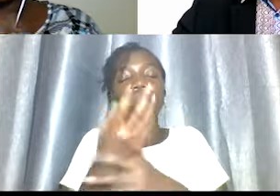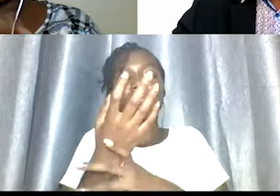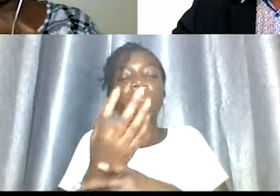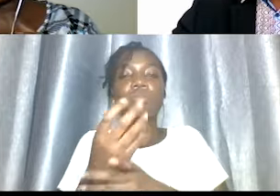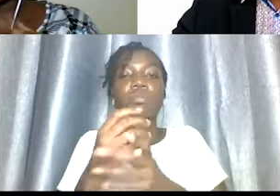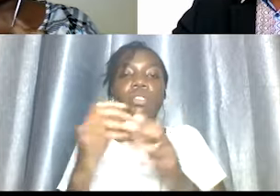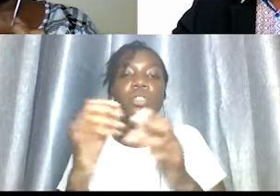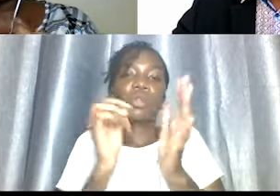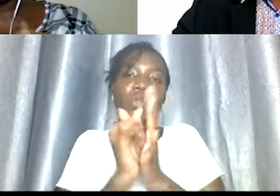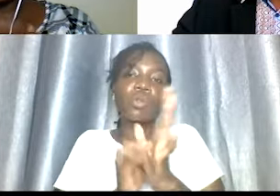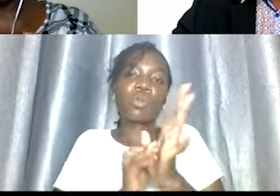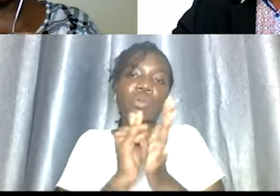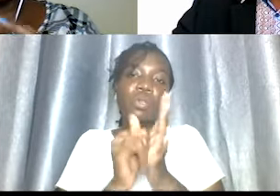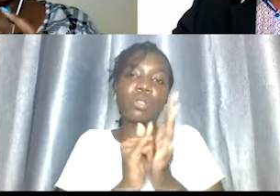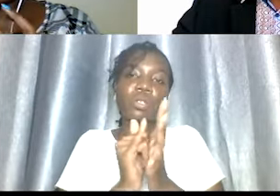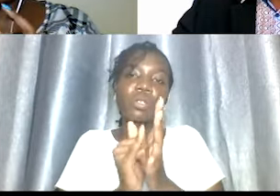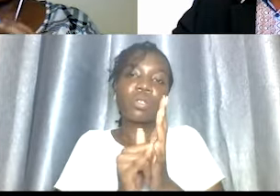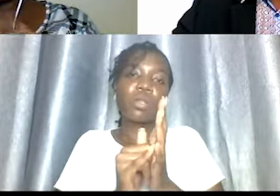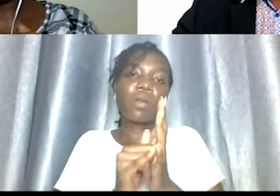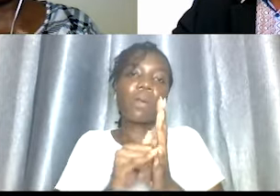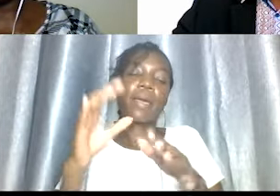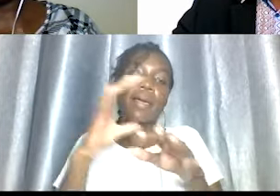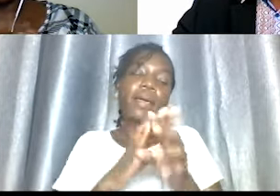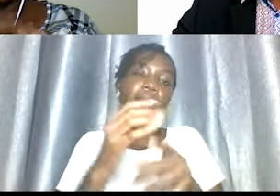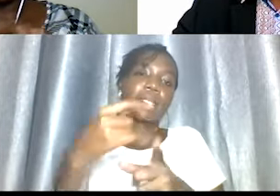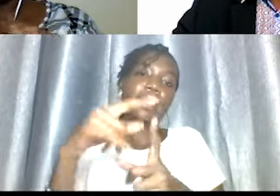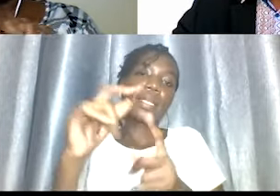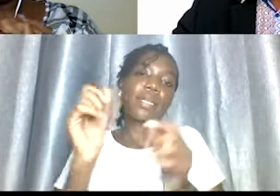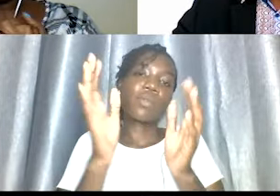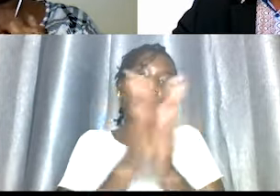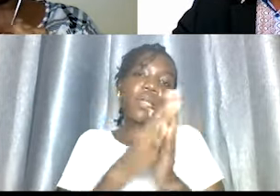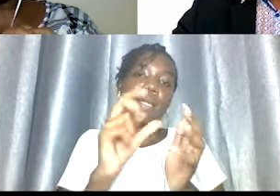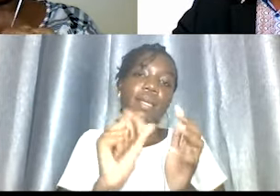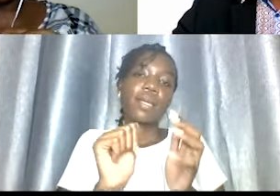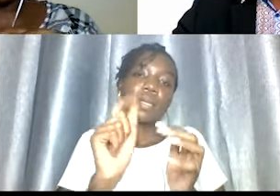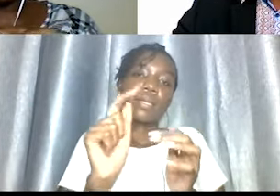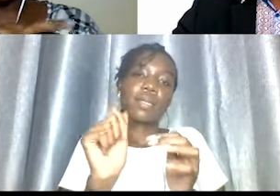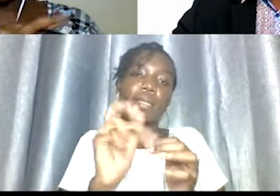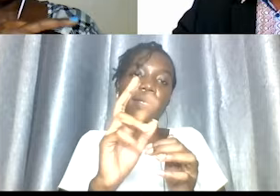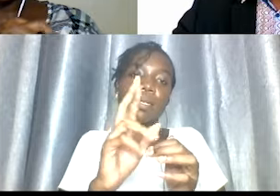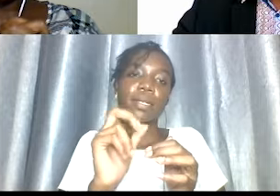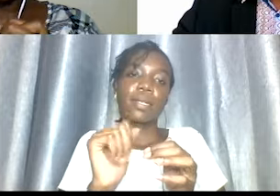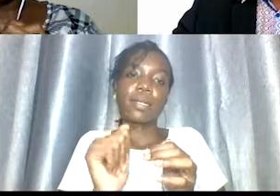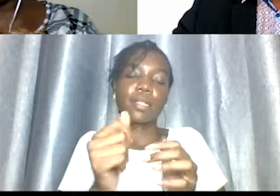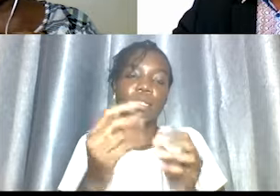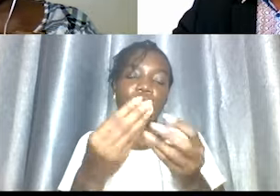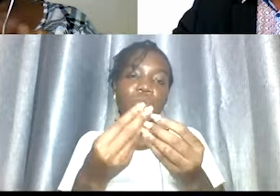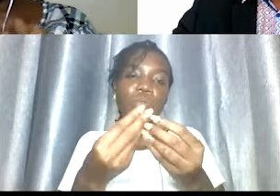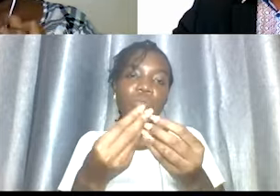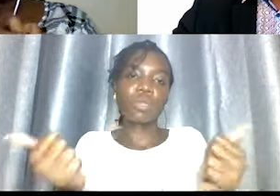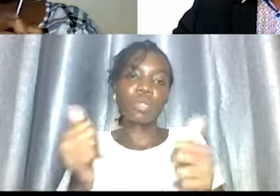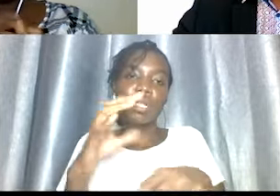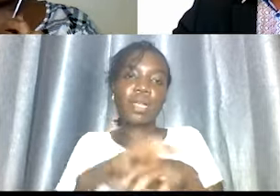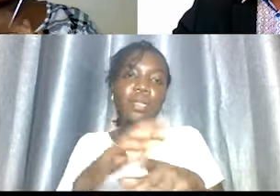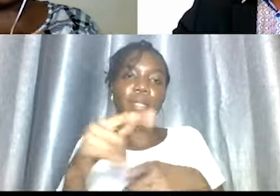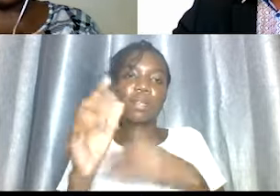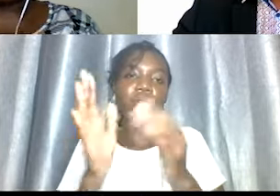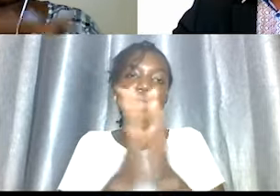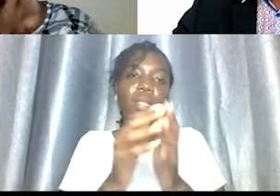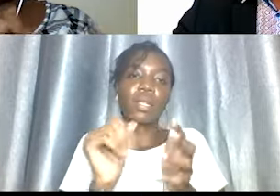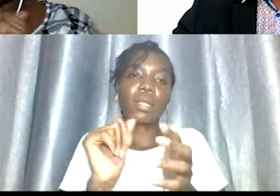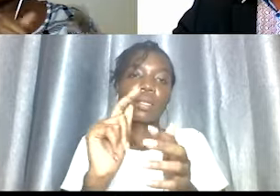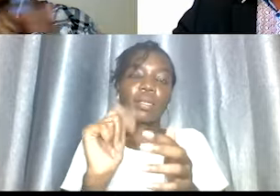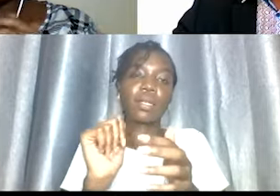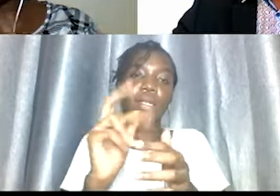channel. Our YouTube channel is Get It Right with Atara Solutions. I repeat, Get It Right with Atara Solutions. Please